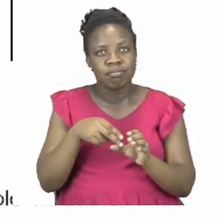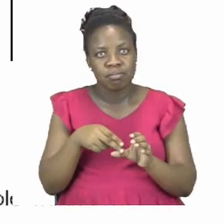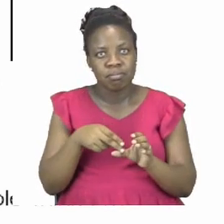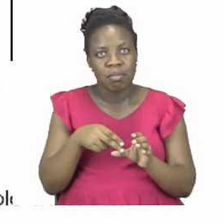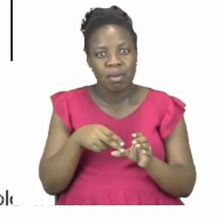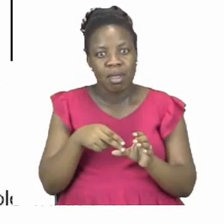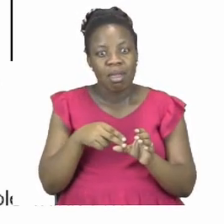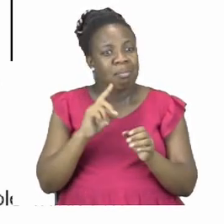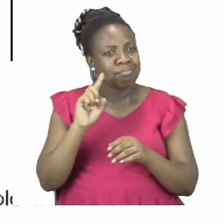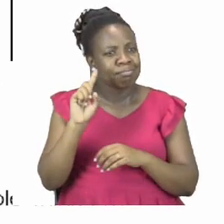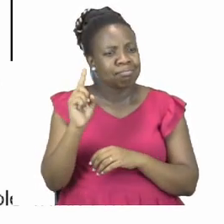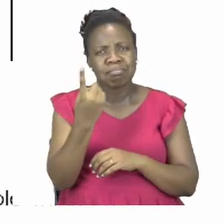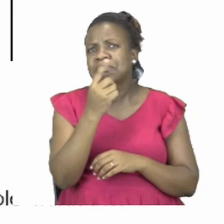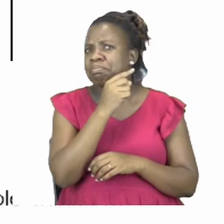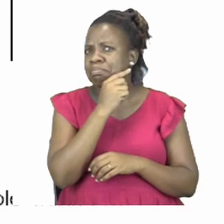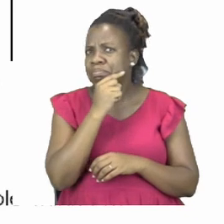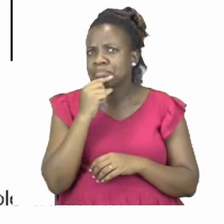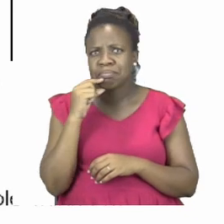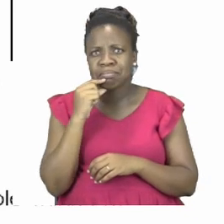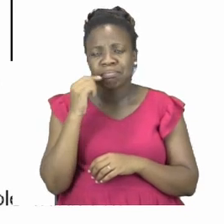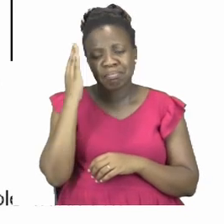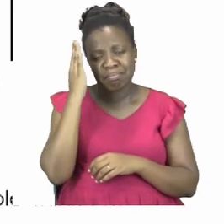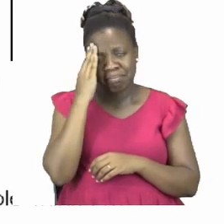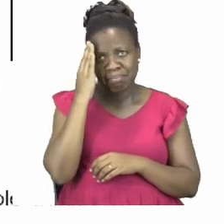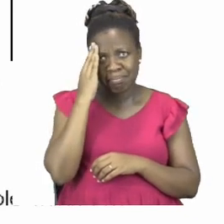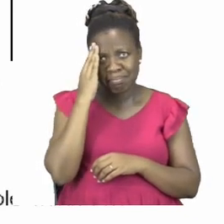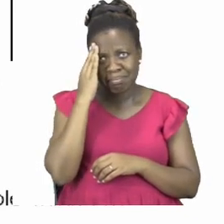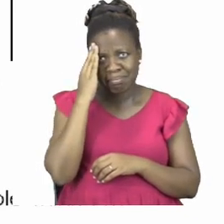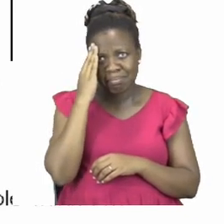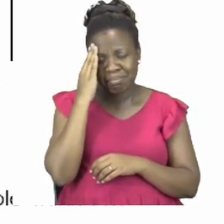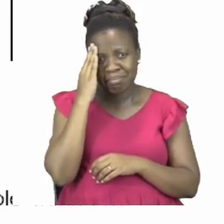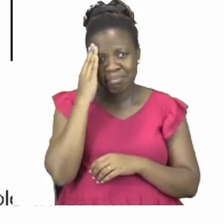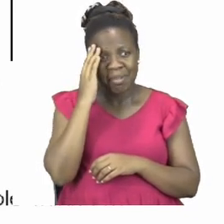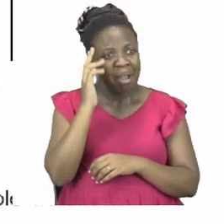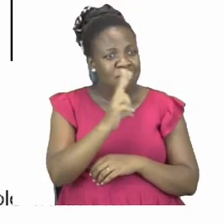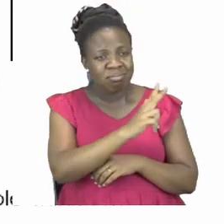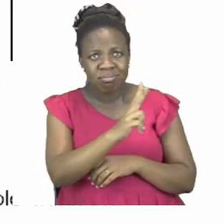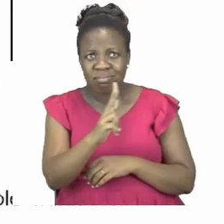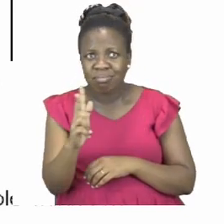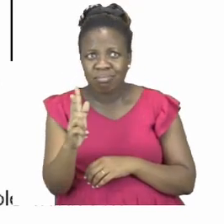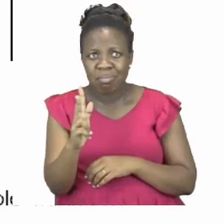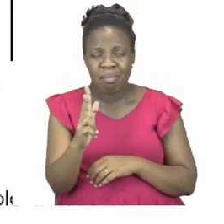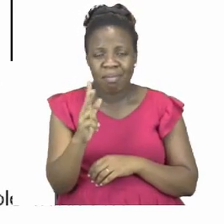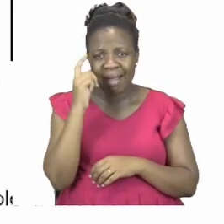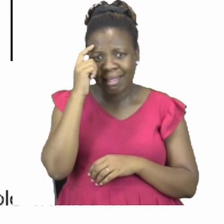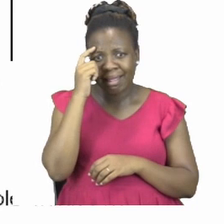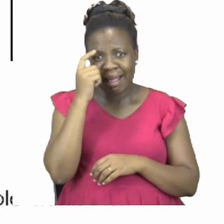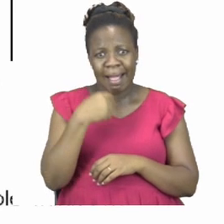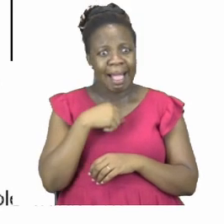Fuel. It's a strange name, I know. Lots of people think I'm